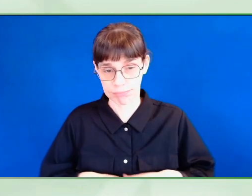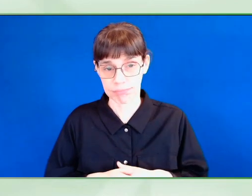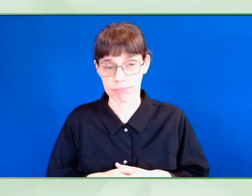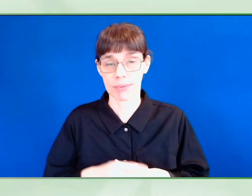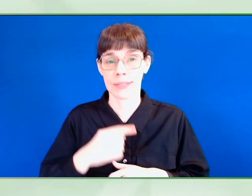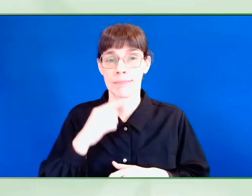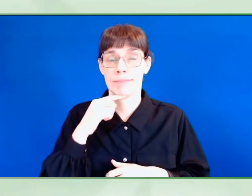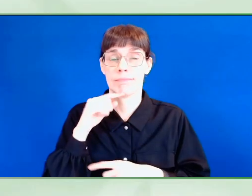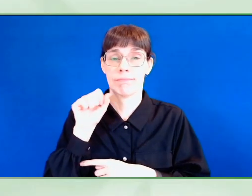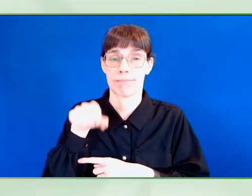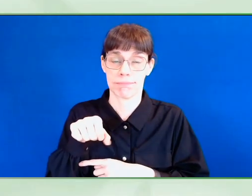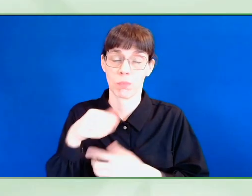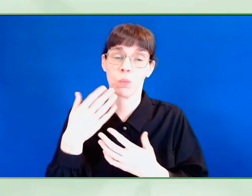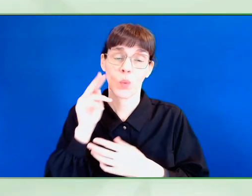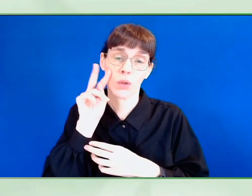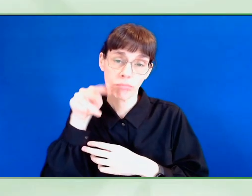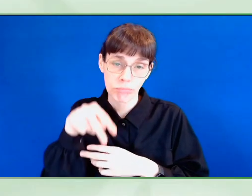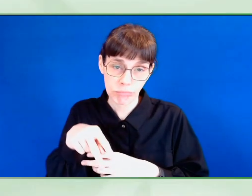or gaze coming to the floor.